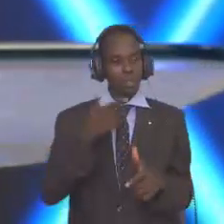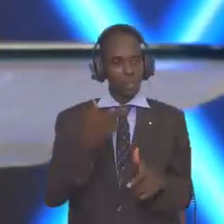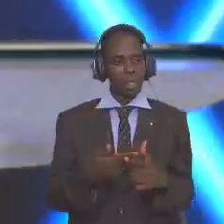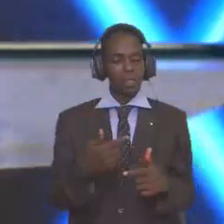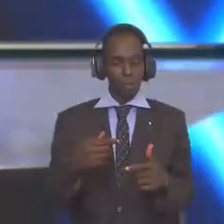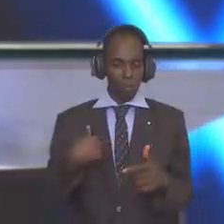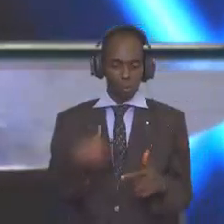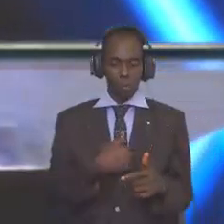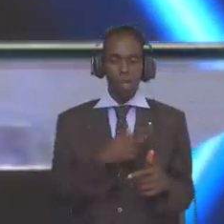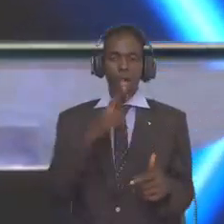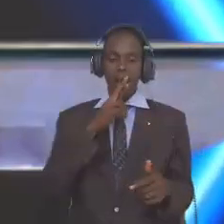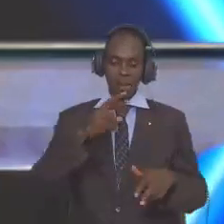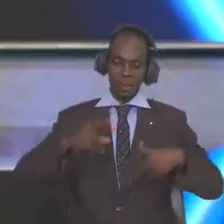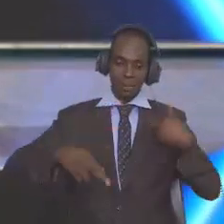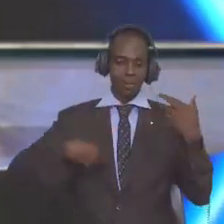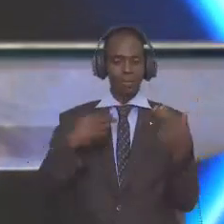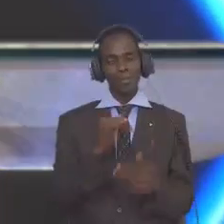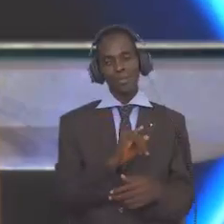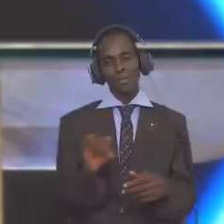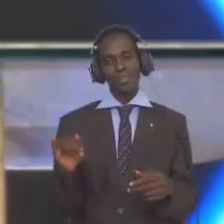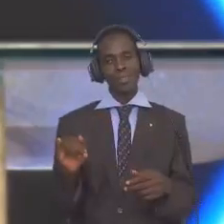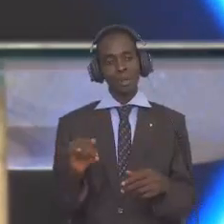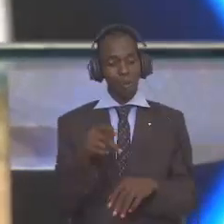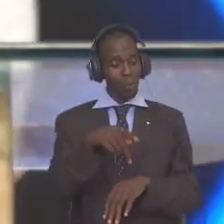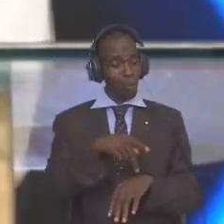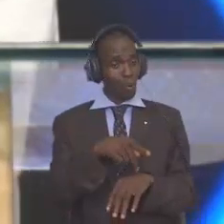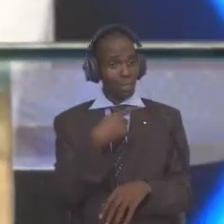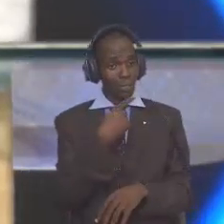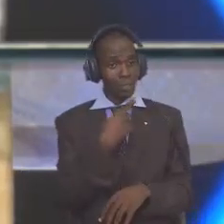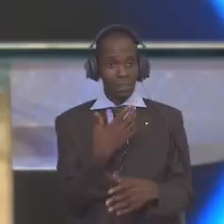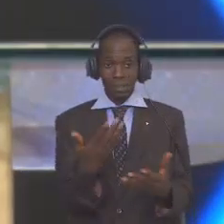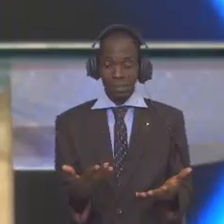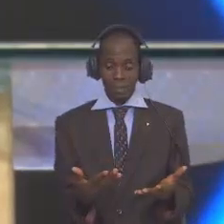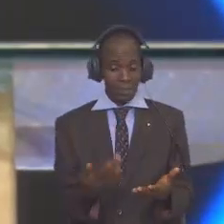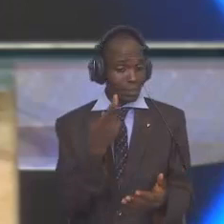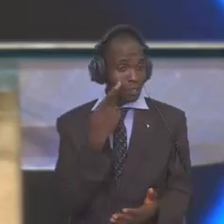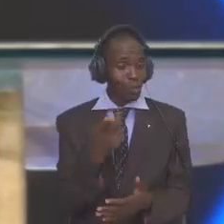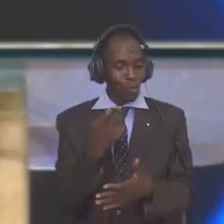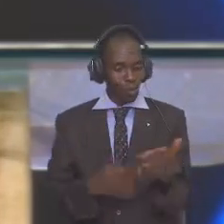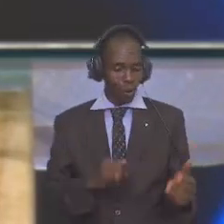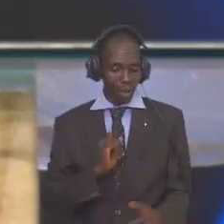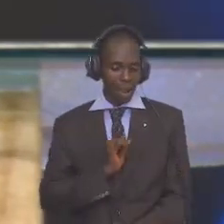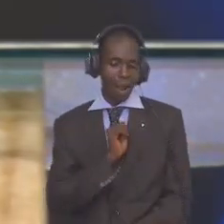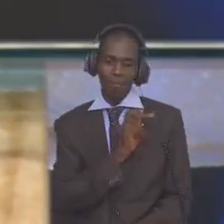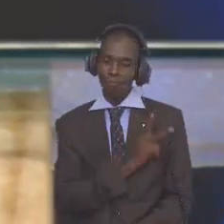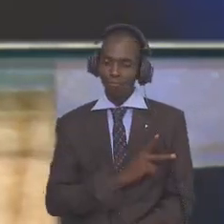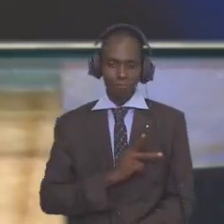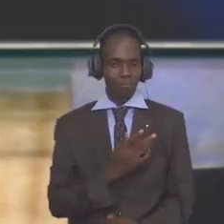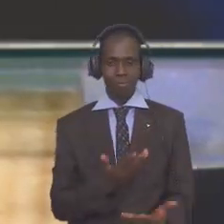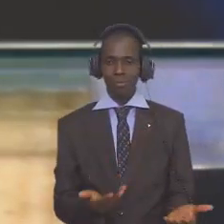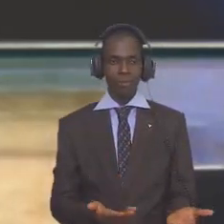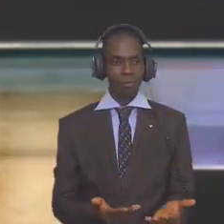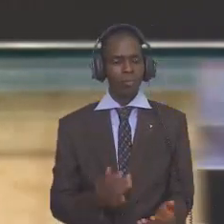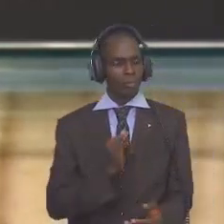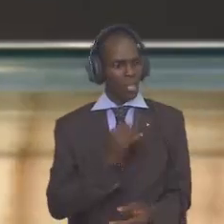are your rejoicing. Look at that. Paul said, here is what I appreciate, that I see that